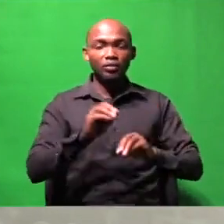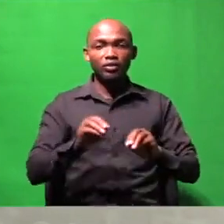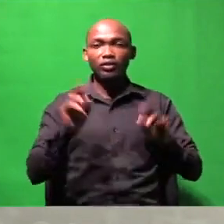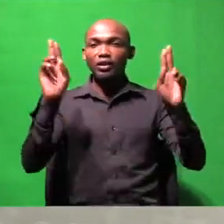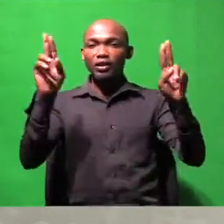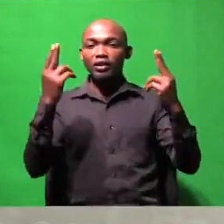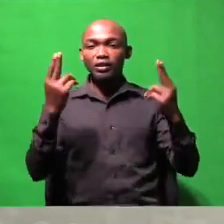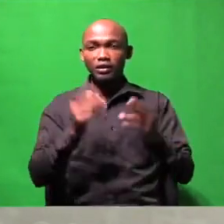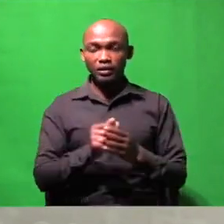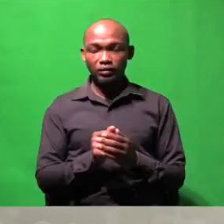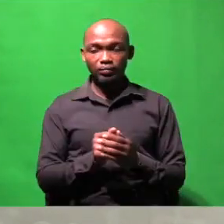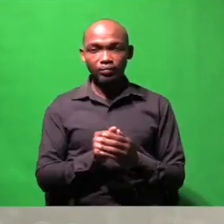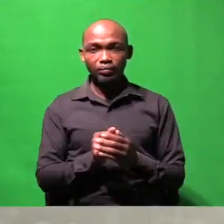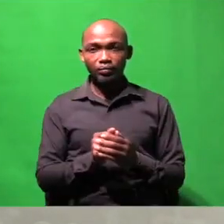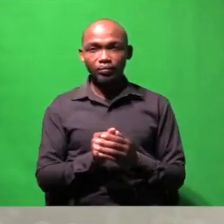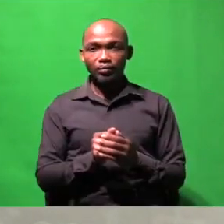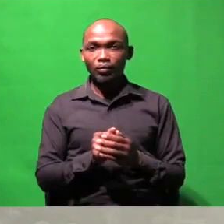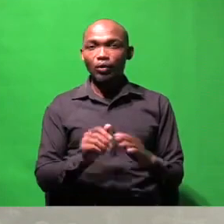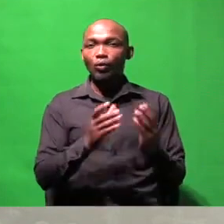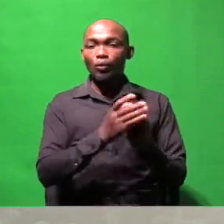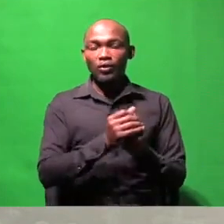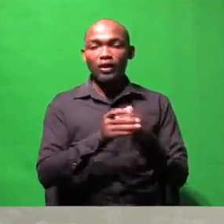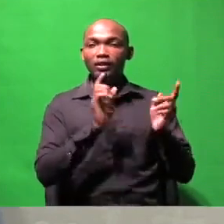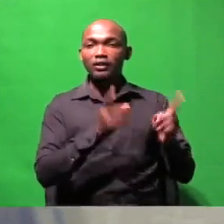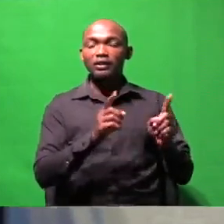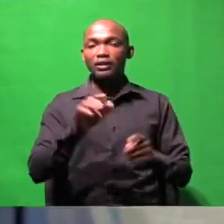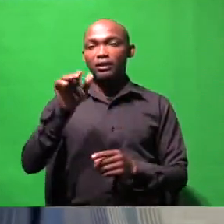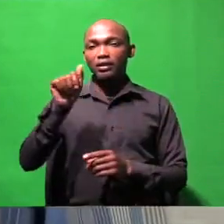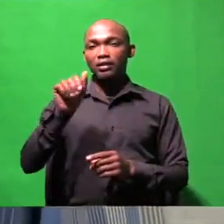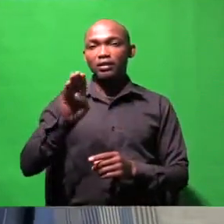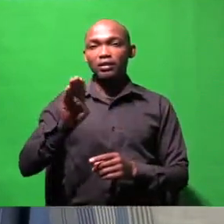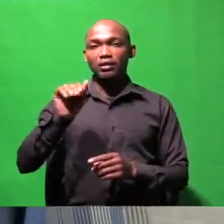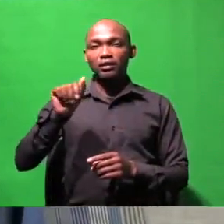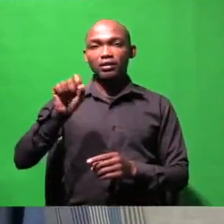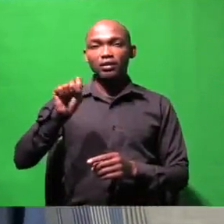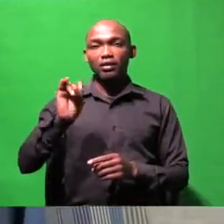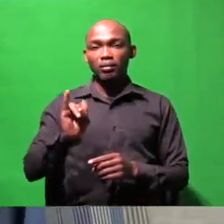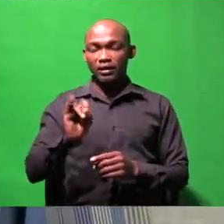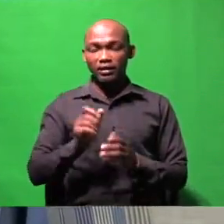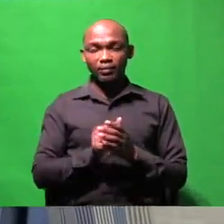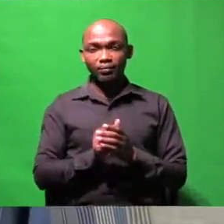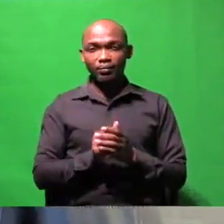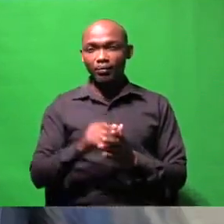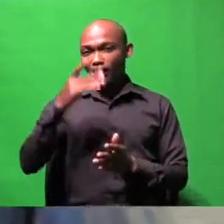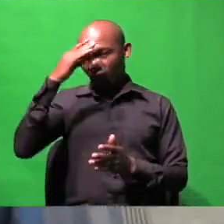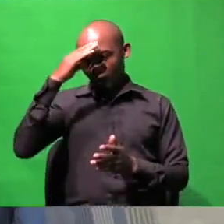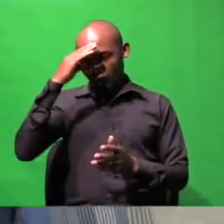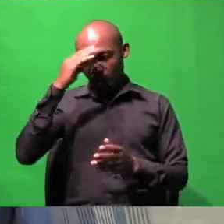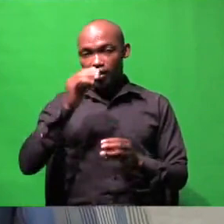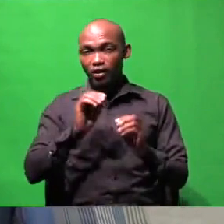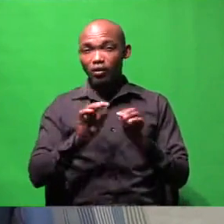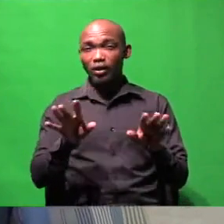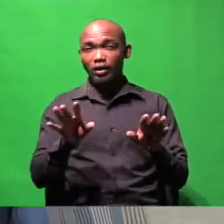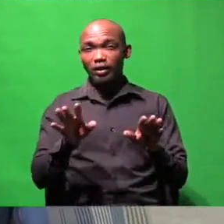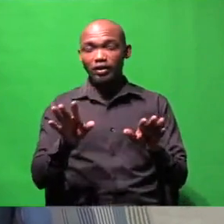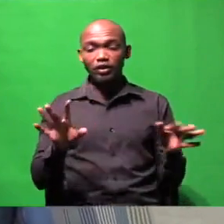teacher Abbas Mdungi Mohammed. I think you are ready to join our today's